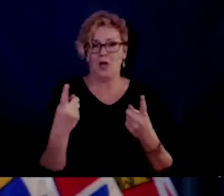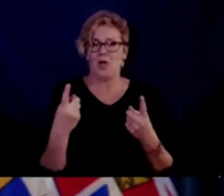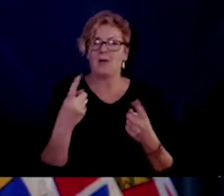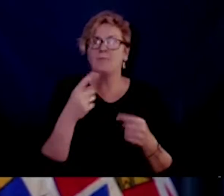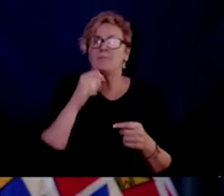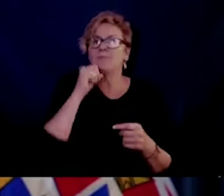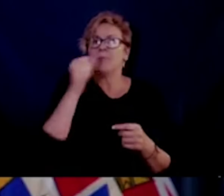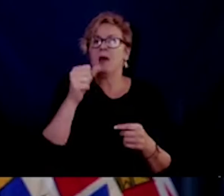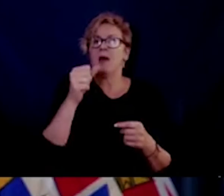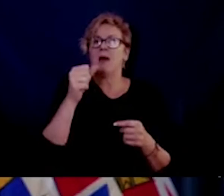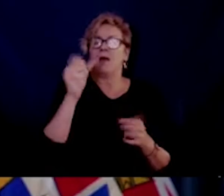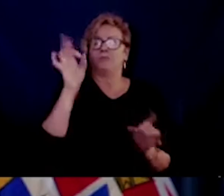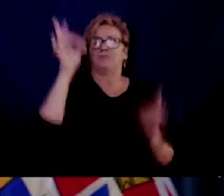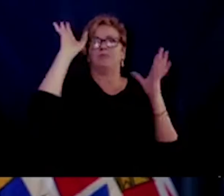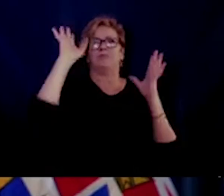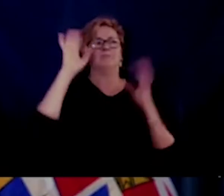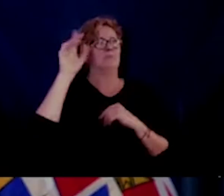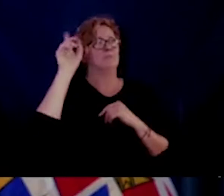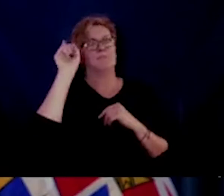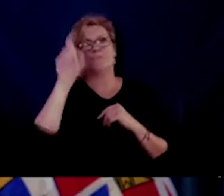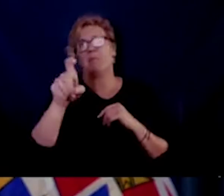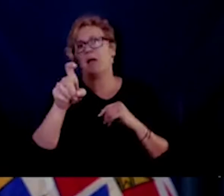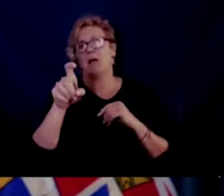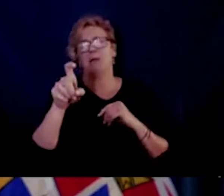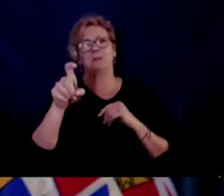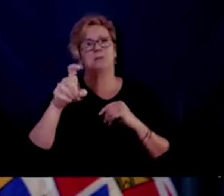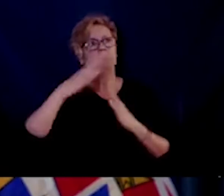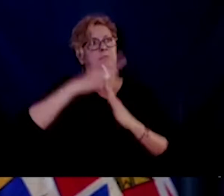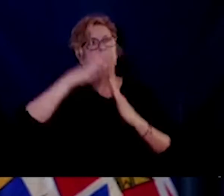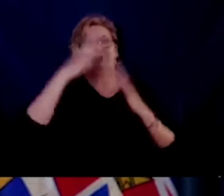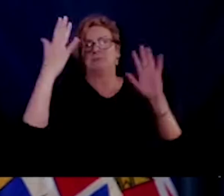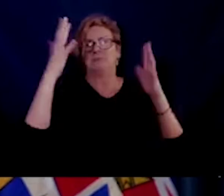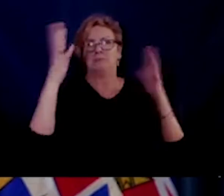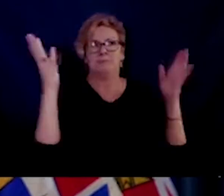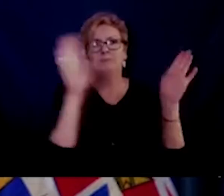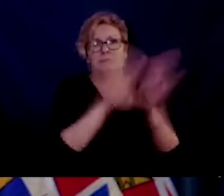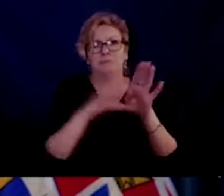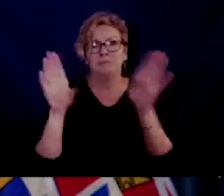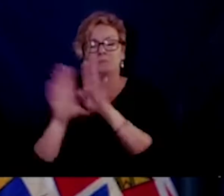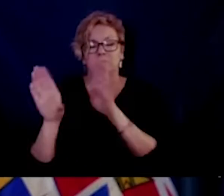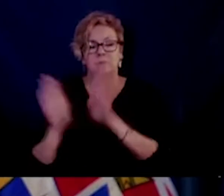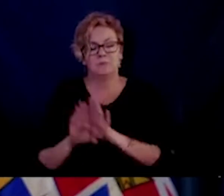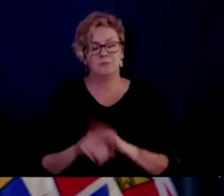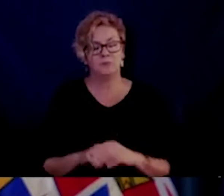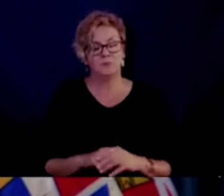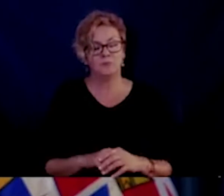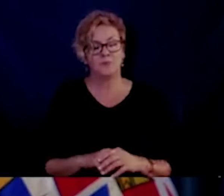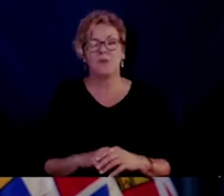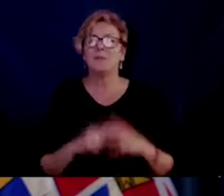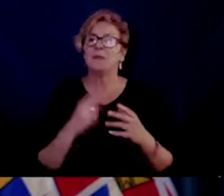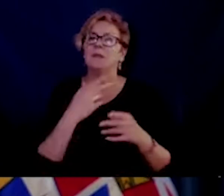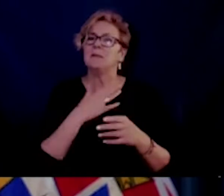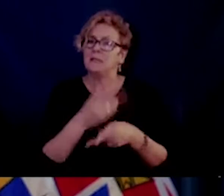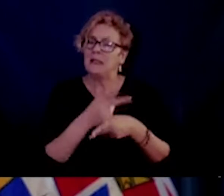a small group, maybe 30 or 20 or 30 people, but the space may not be big enough to allow people to